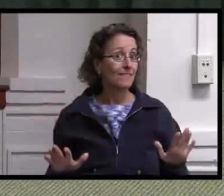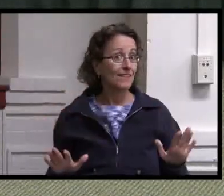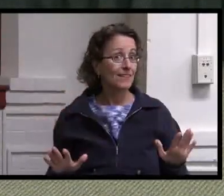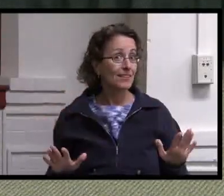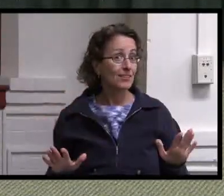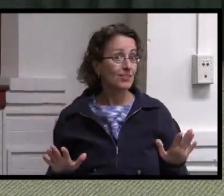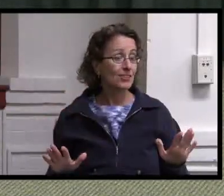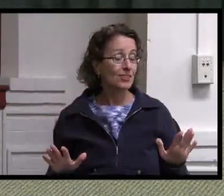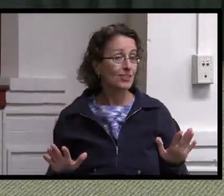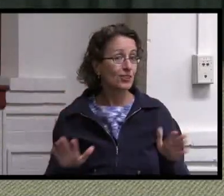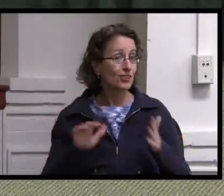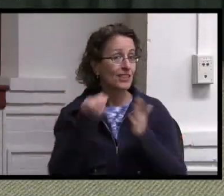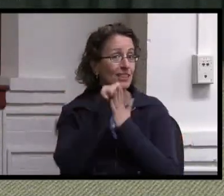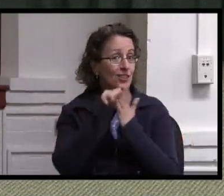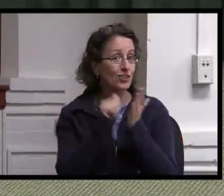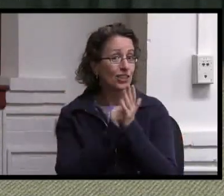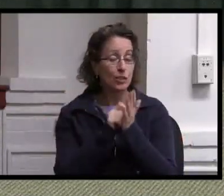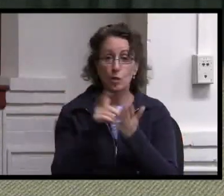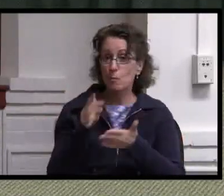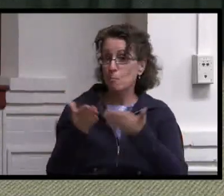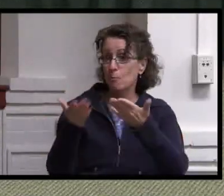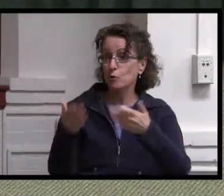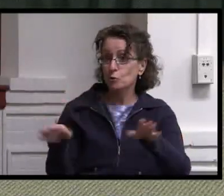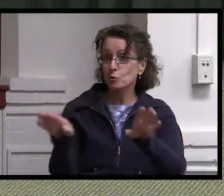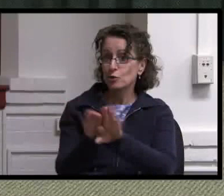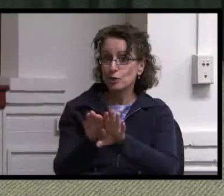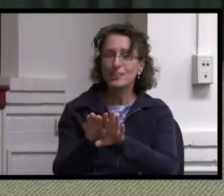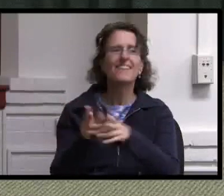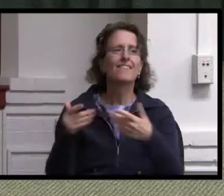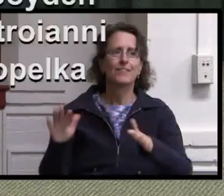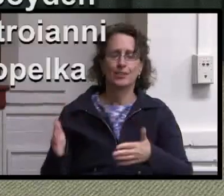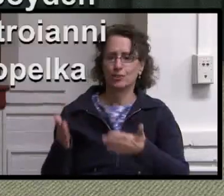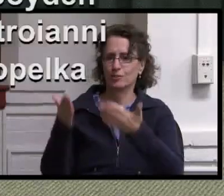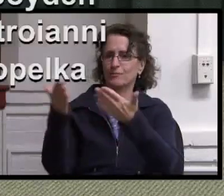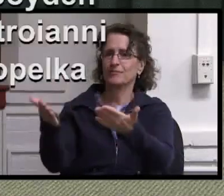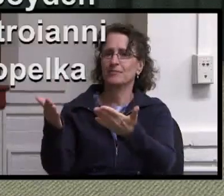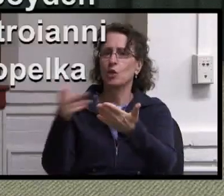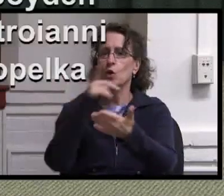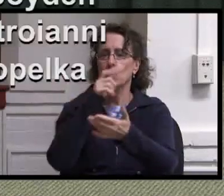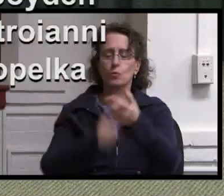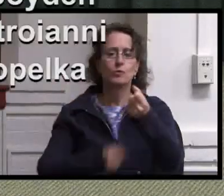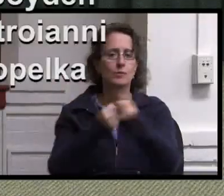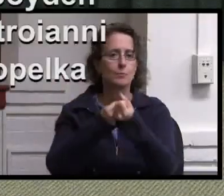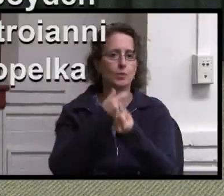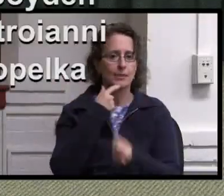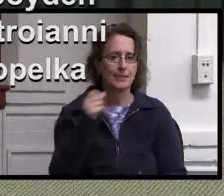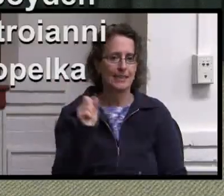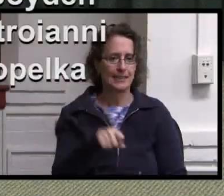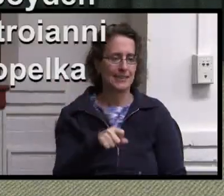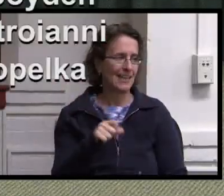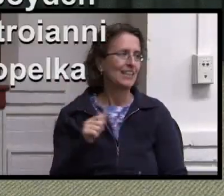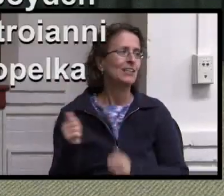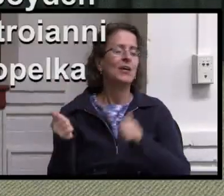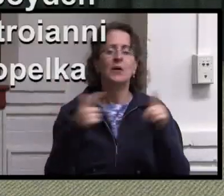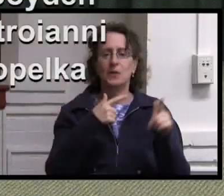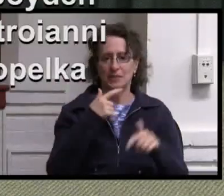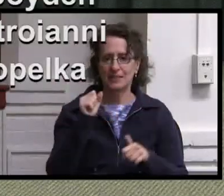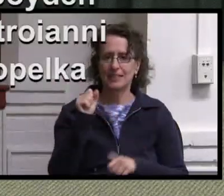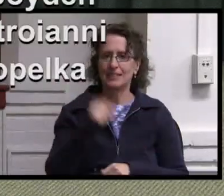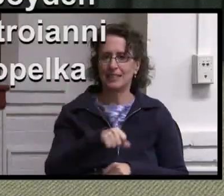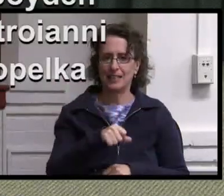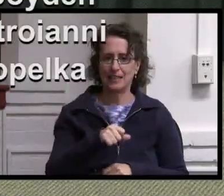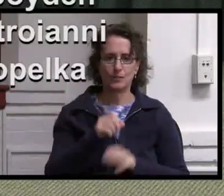business. So would anyone like to make a motion to adjourn? So moved. We have a motion to adjourn. All those in favor, please say aye. Aye. Anyone